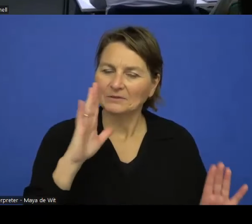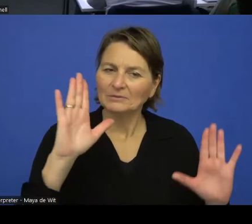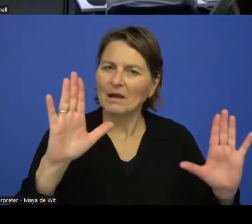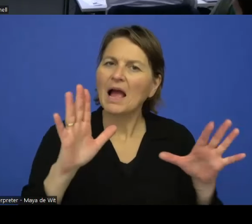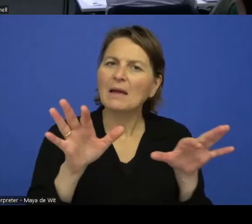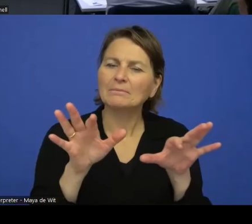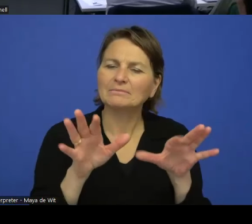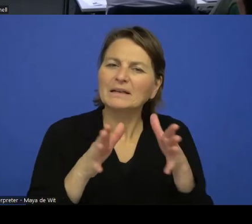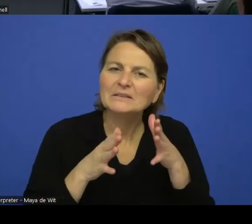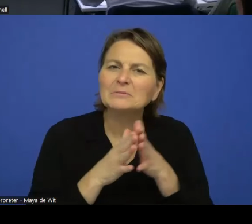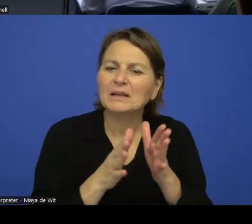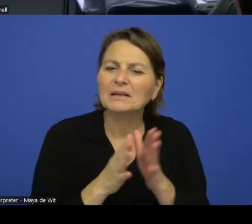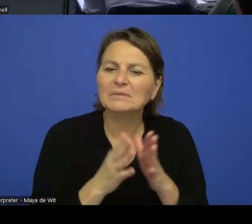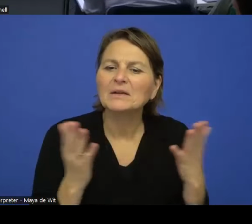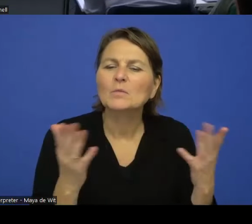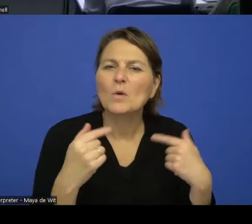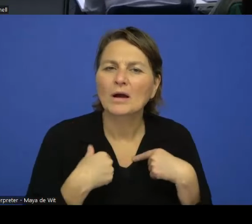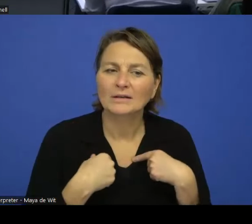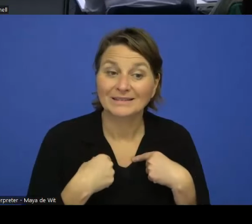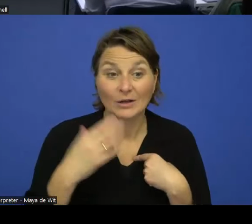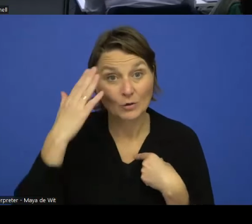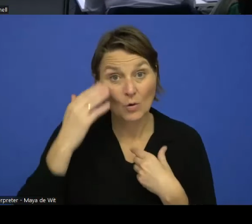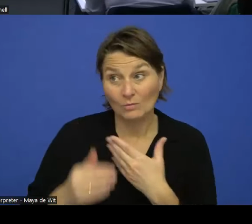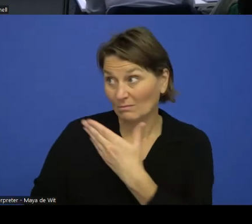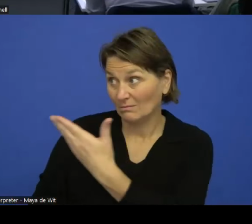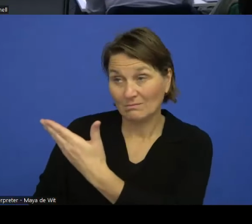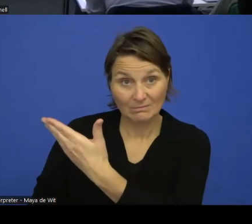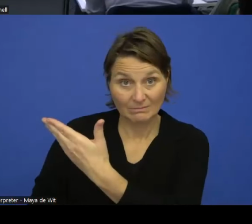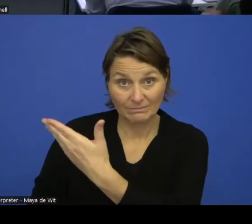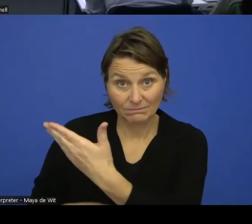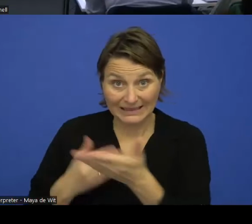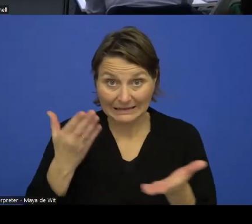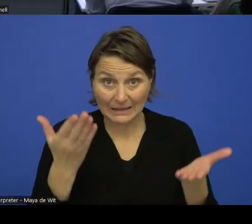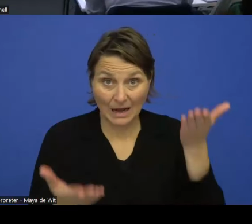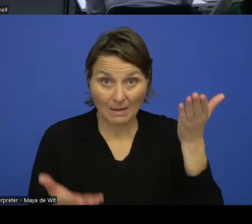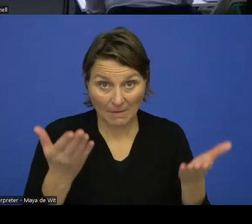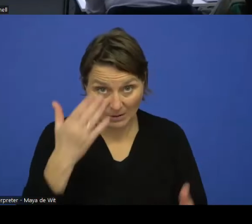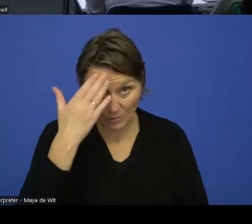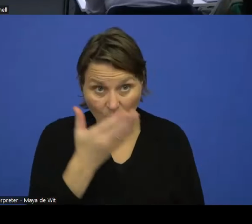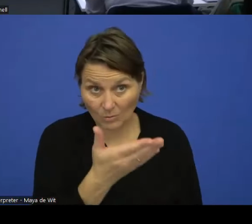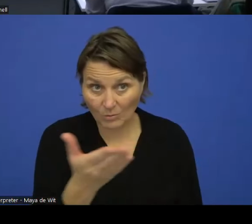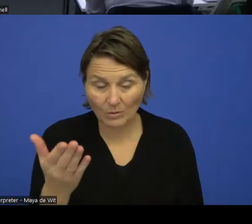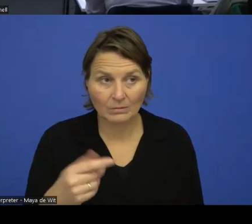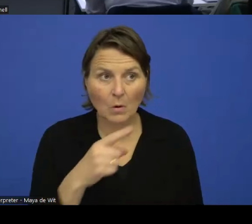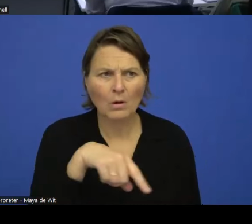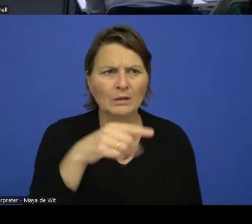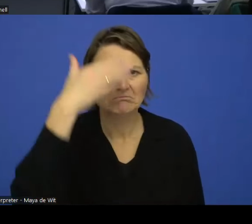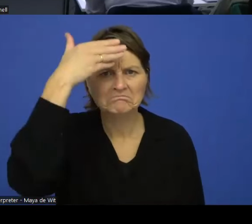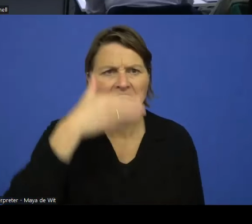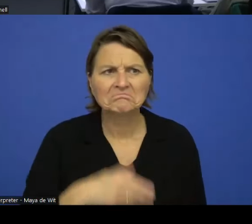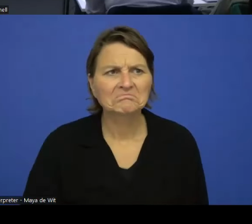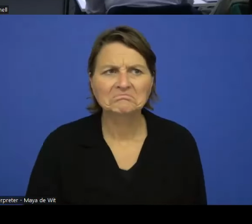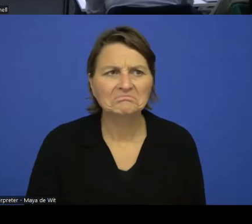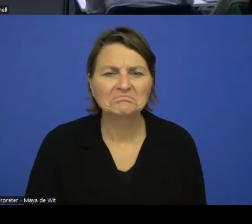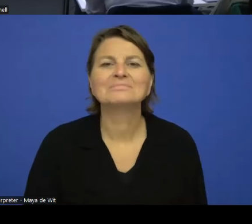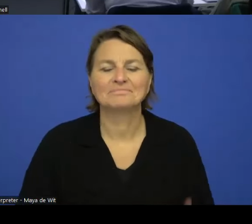mean, is anyone here familiar with the Collingridge dilemma? No, lots of blank faces. It is the idea, it was